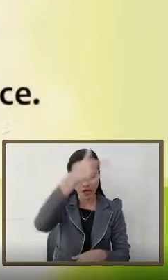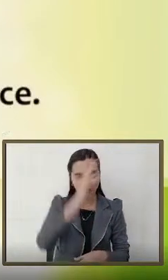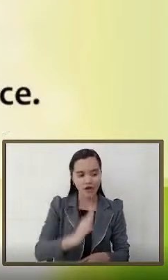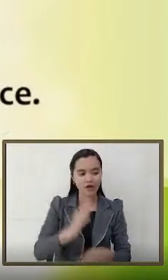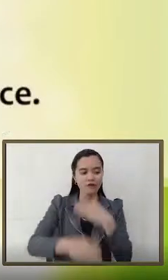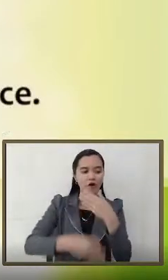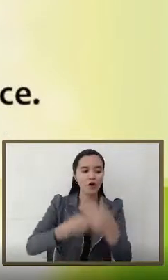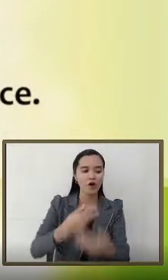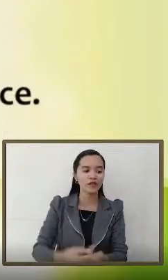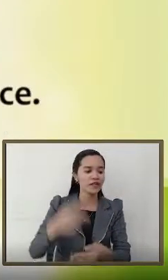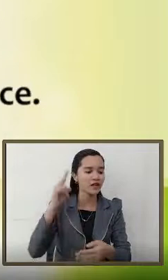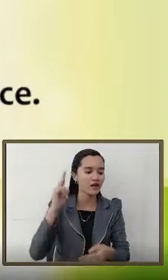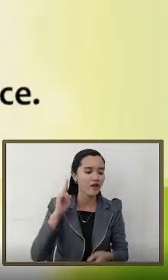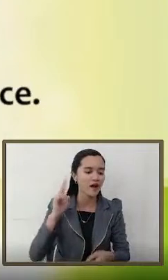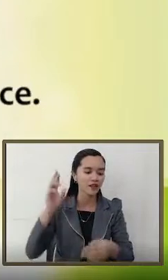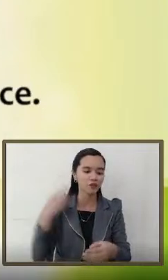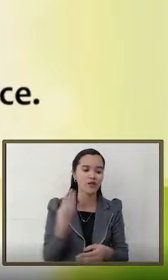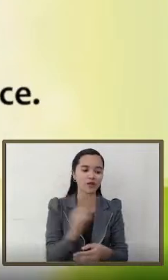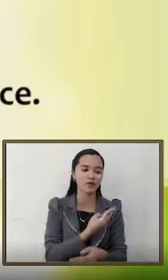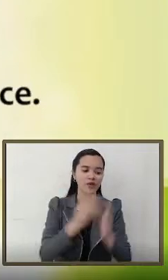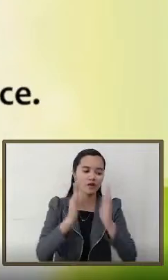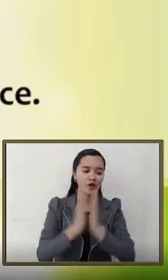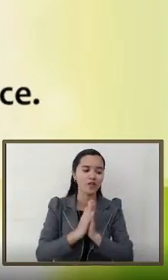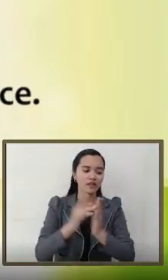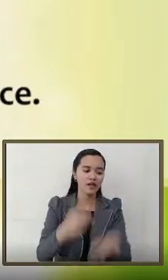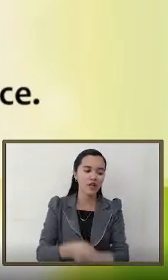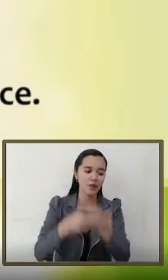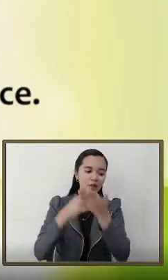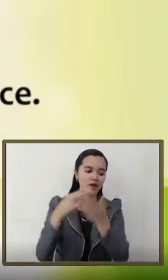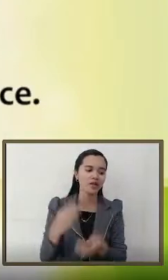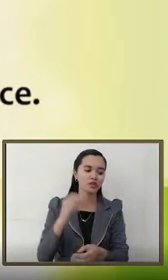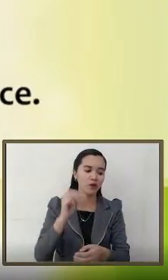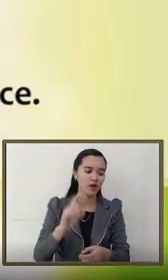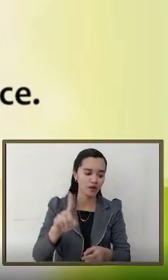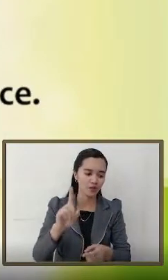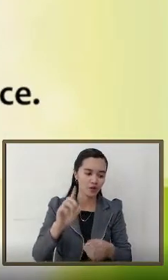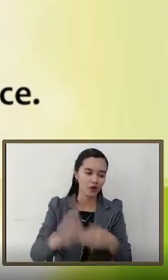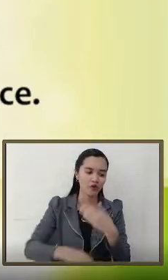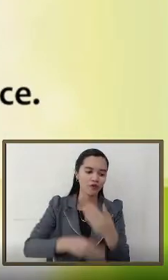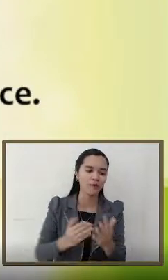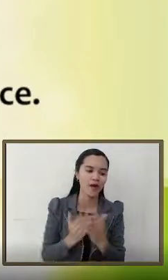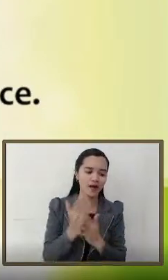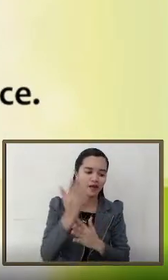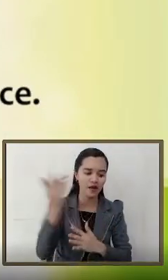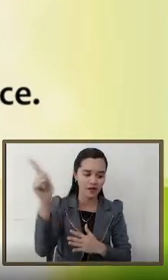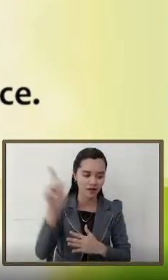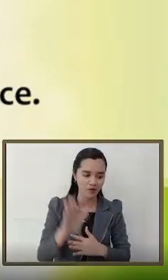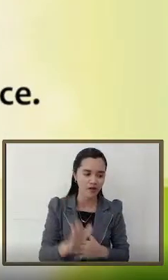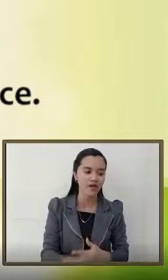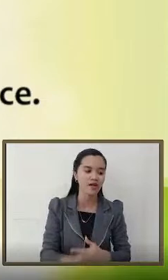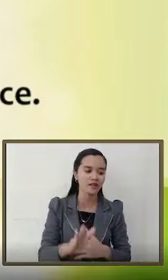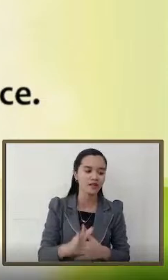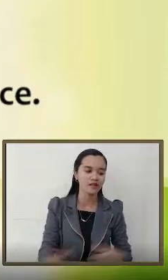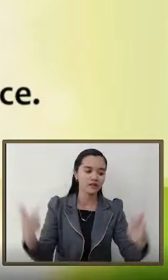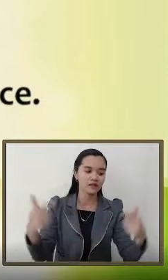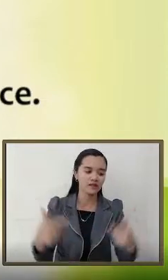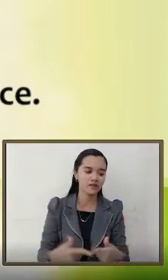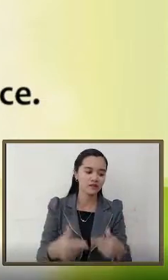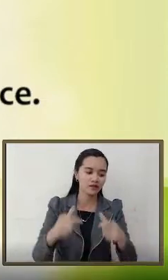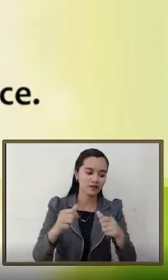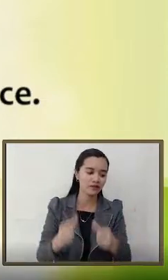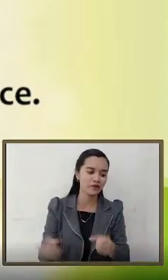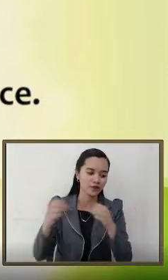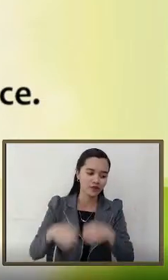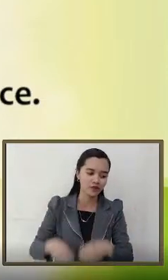thou God of all, hear us when we call. Help us one and all by thy grace. When